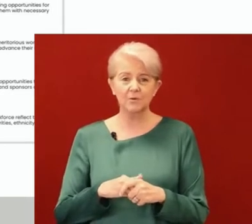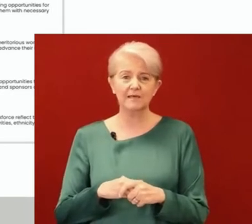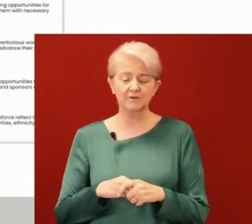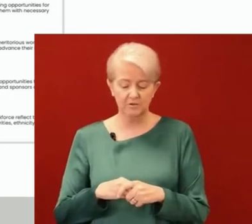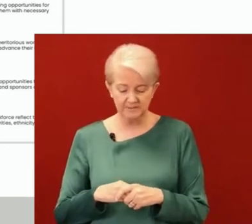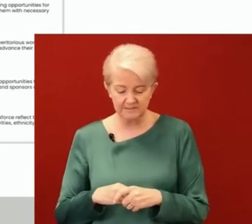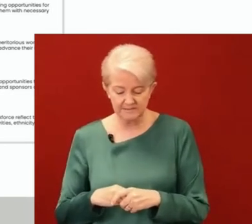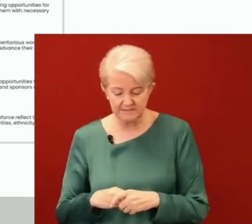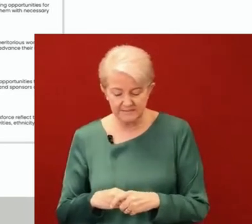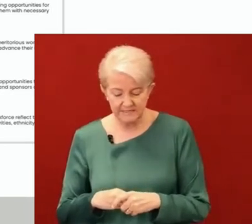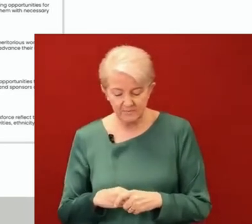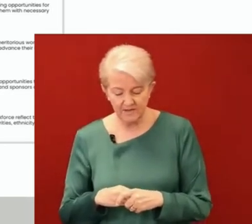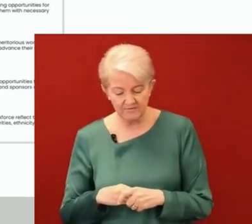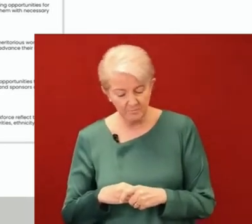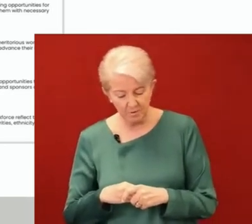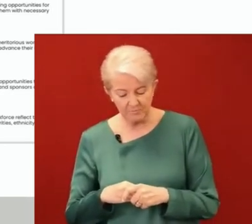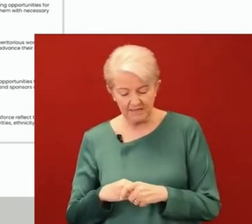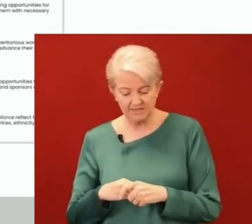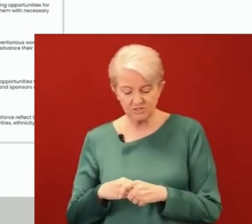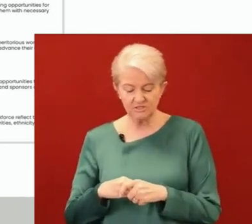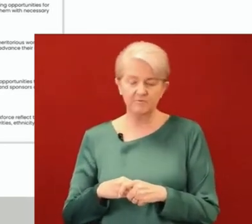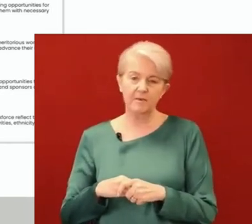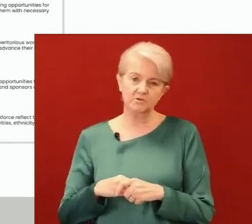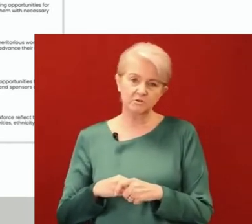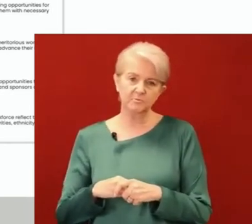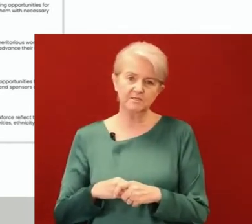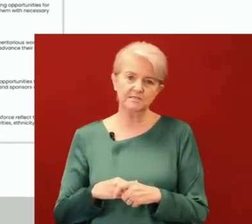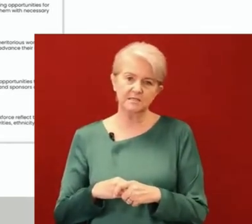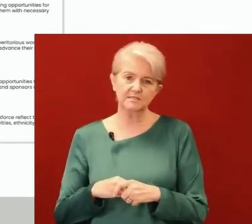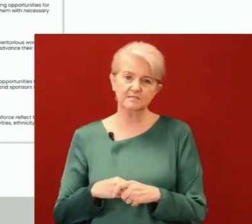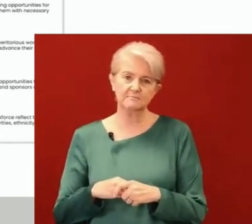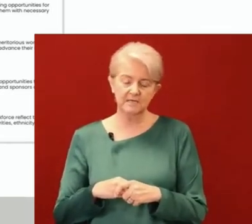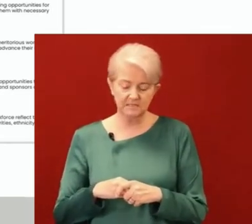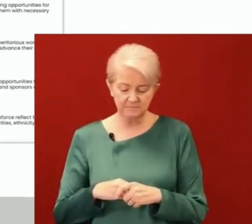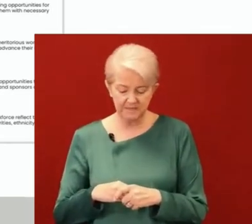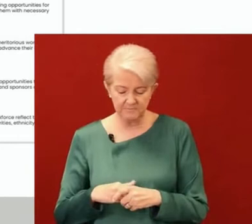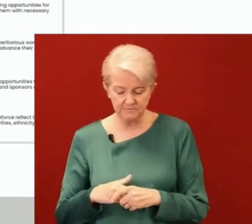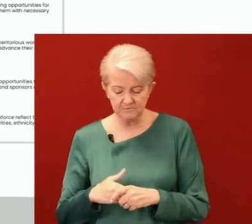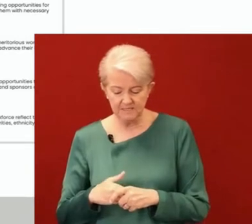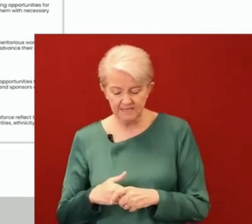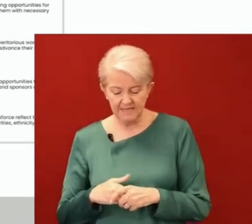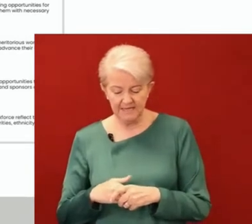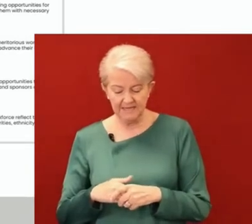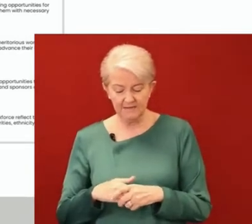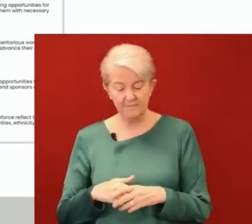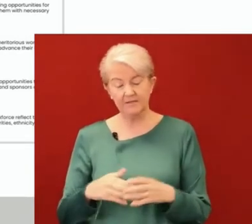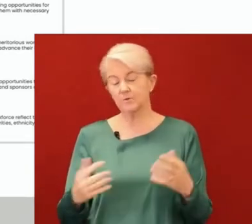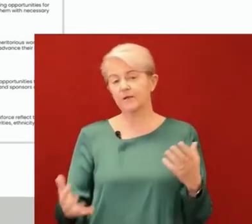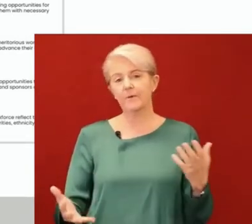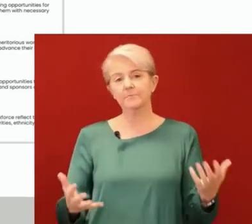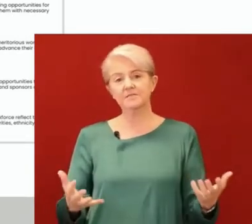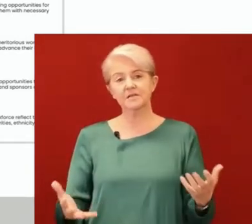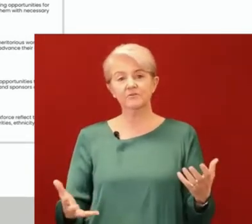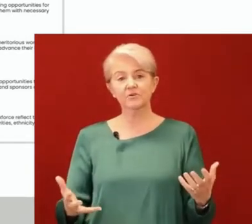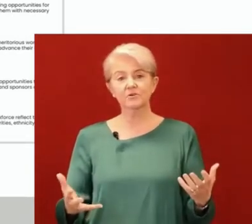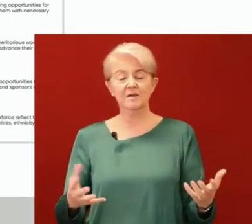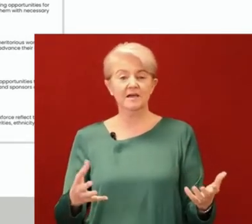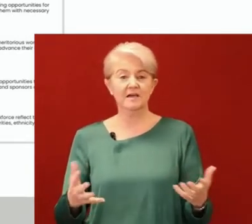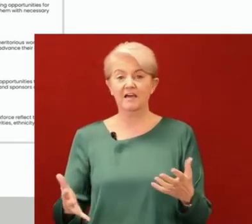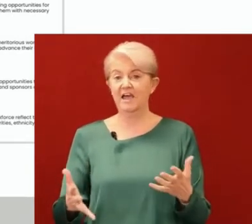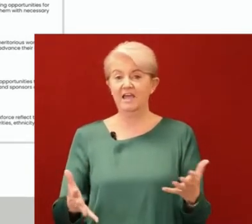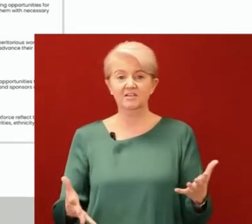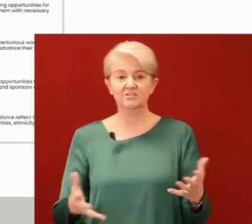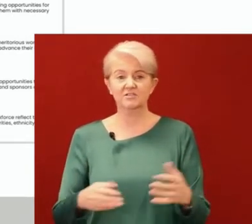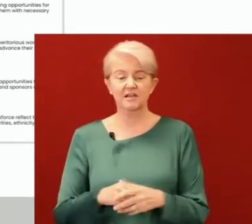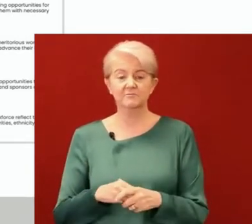million square kilometres. We have a population of about 2.6 million people. About 21% of whom